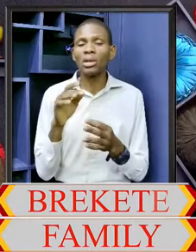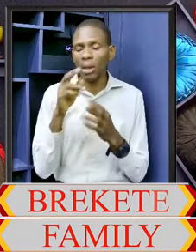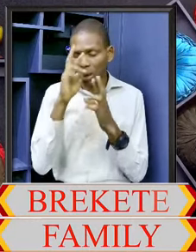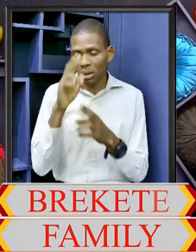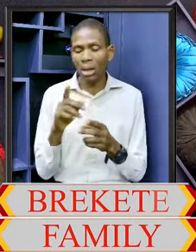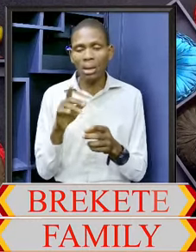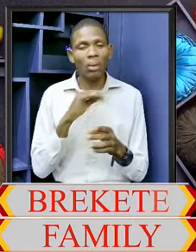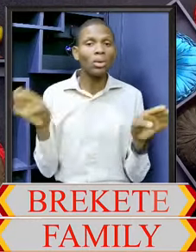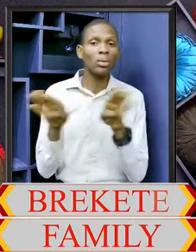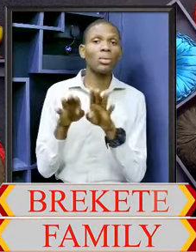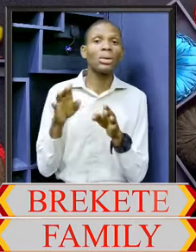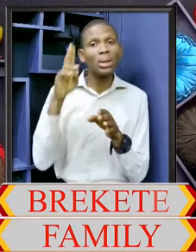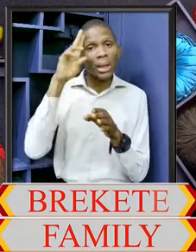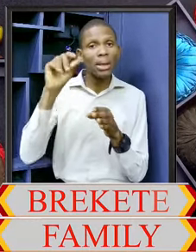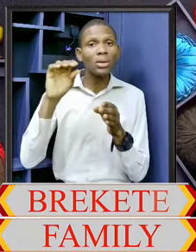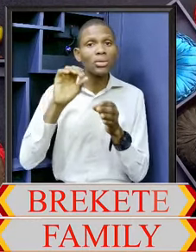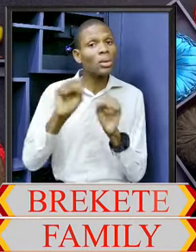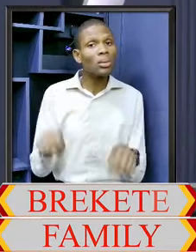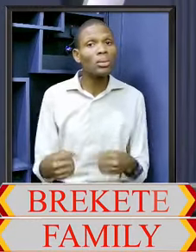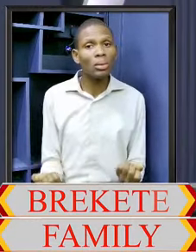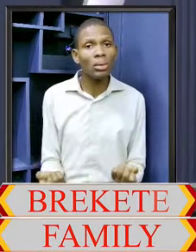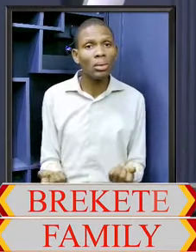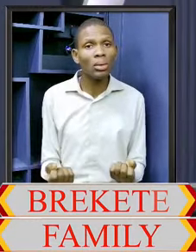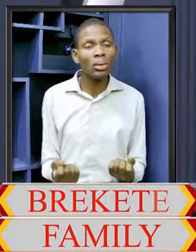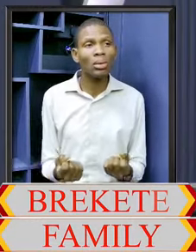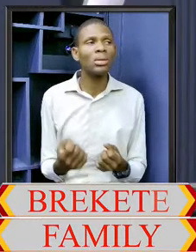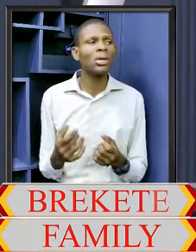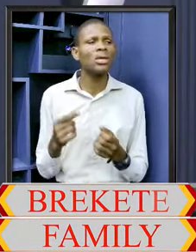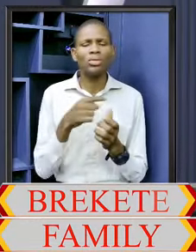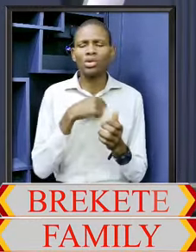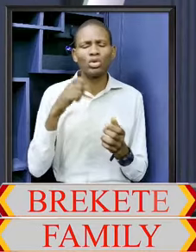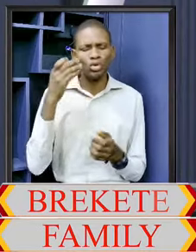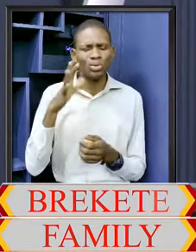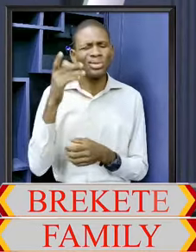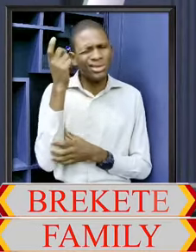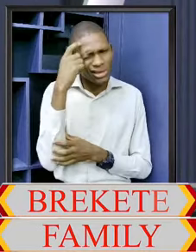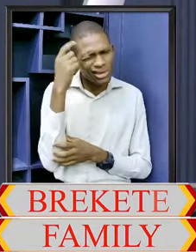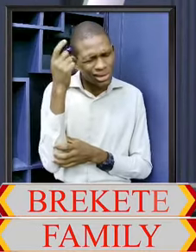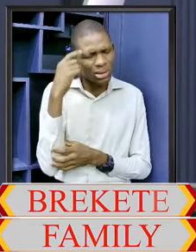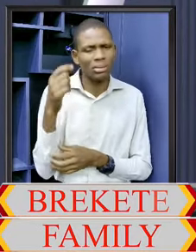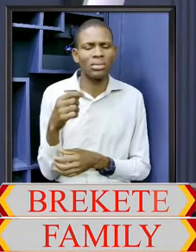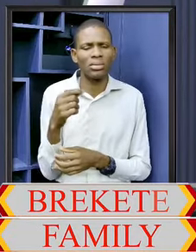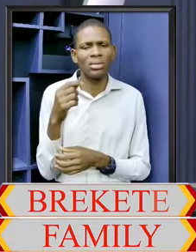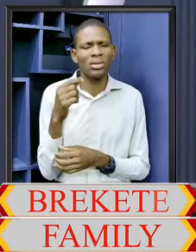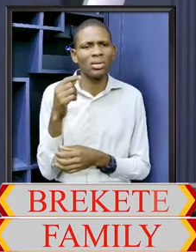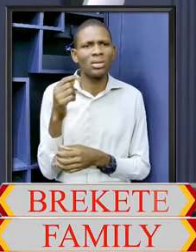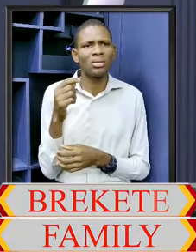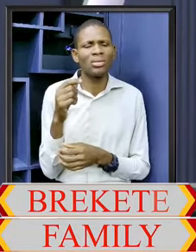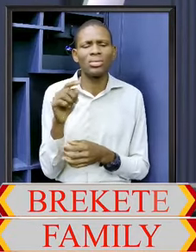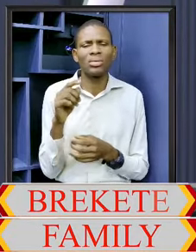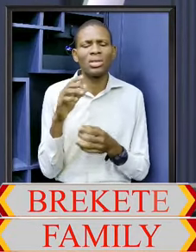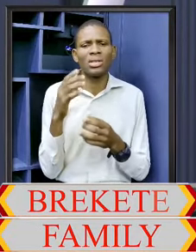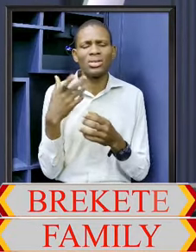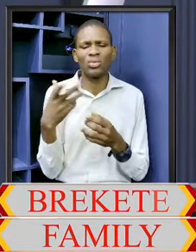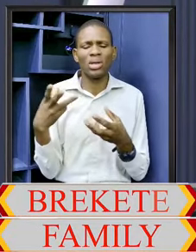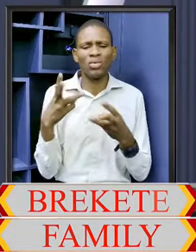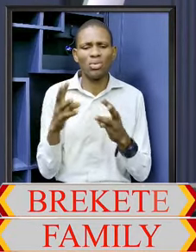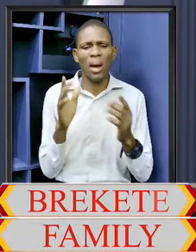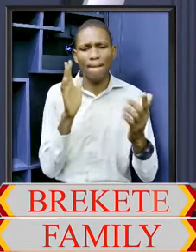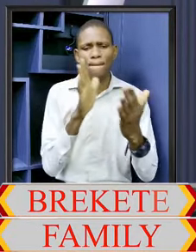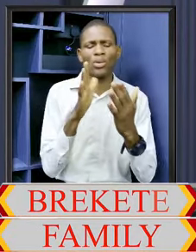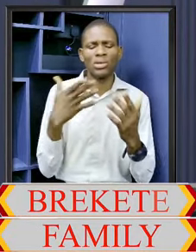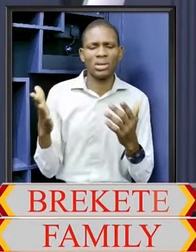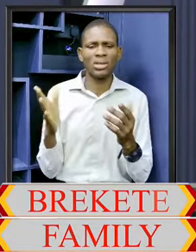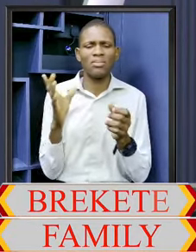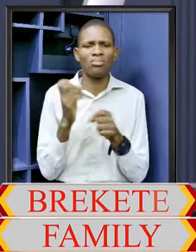Make we they think. Because sometimes the way we they take approach things, now they make us too they vulnerable.